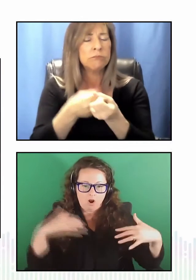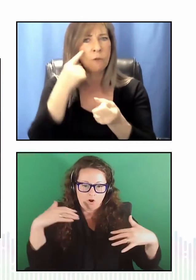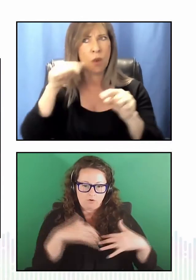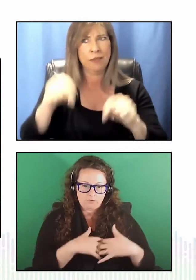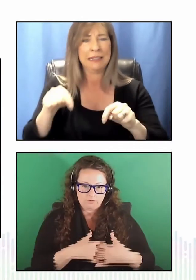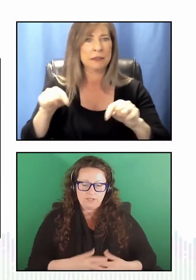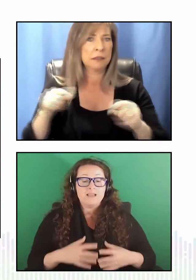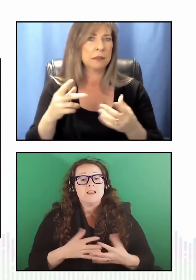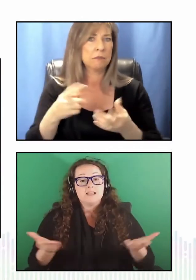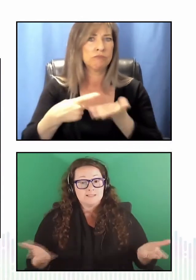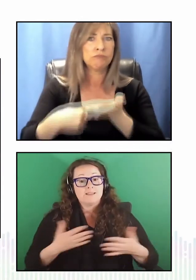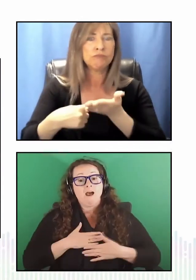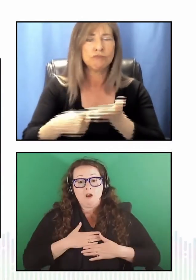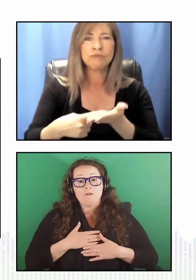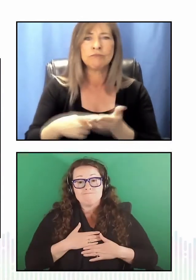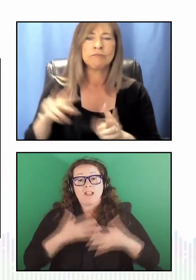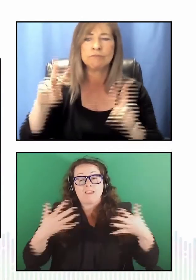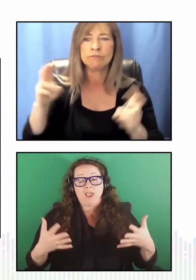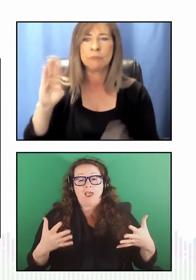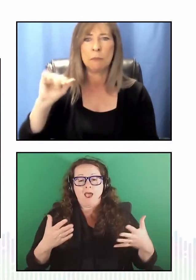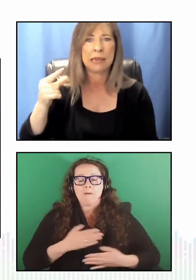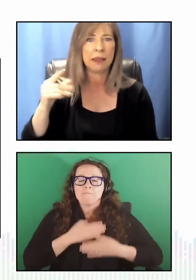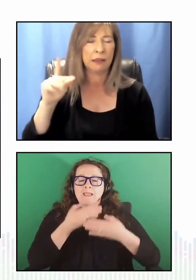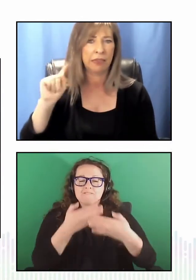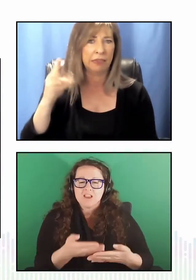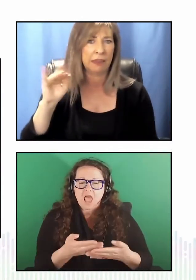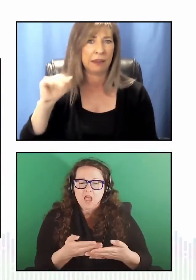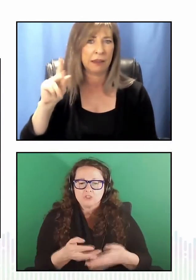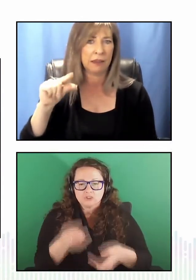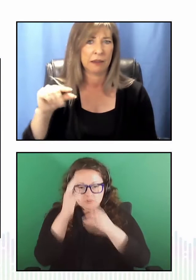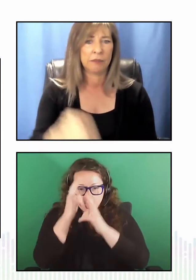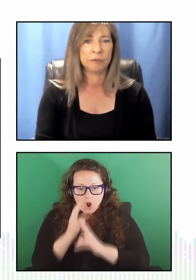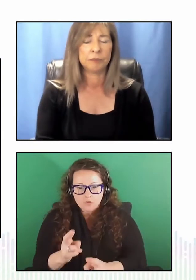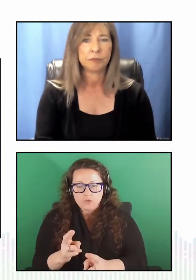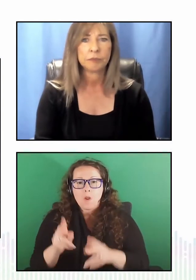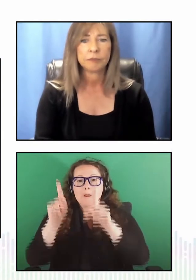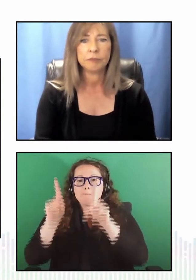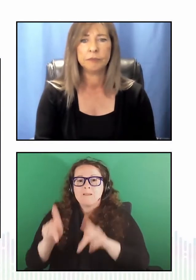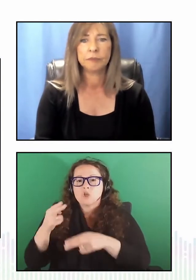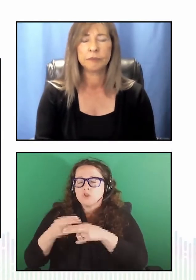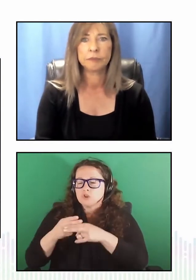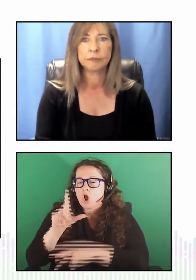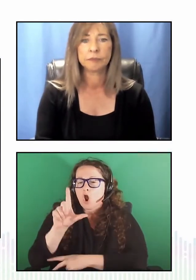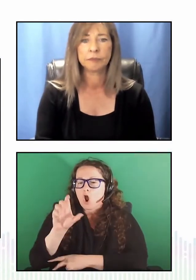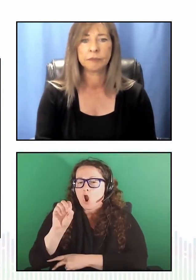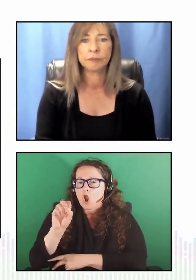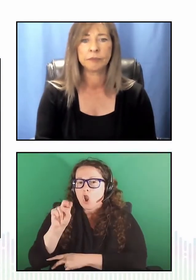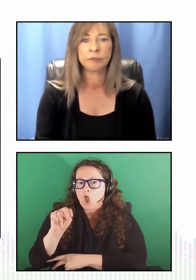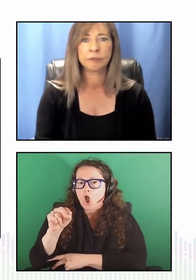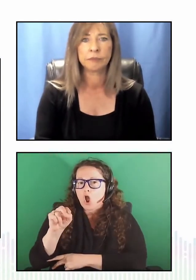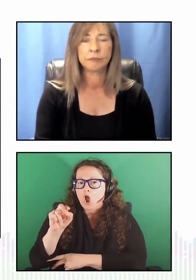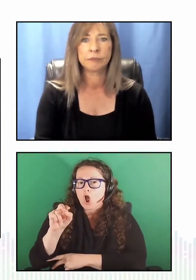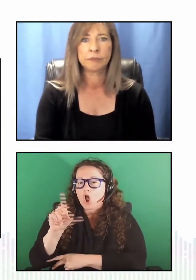to welcome here today the Honorable Ethel Blondin-Andrew, the first Indigenous woman elected to